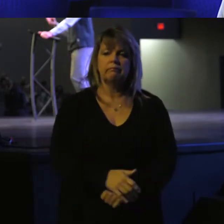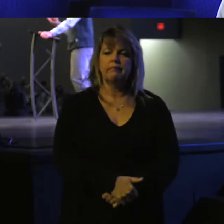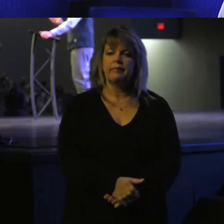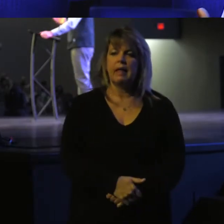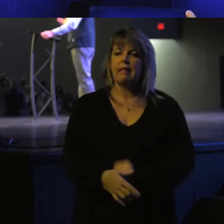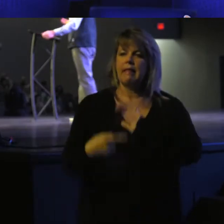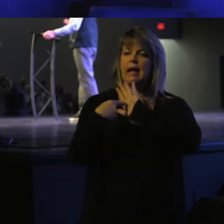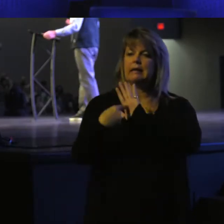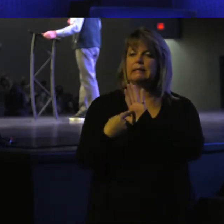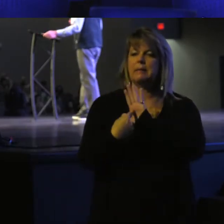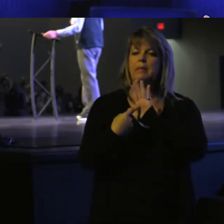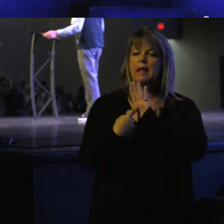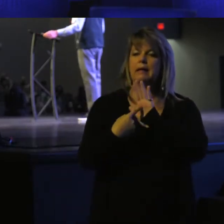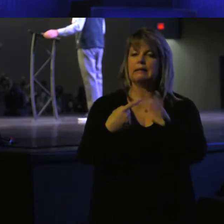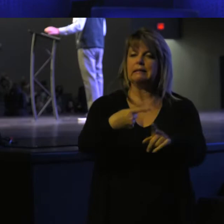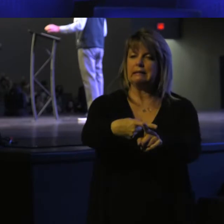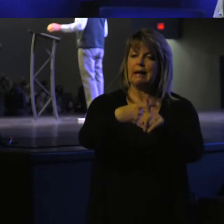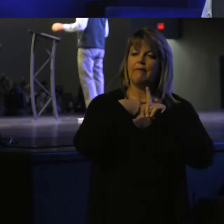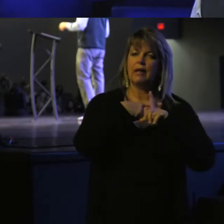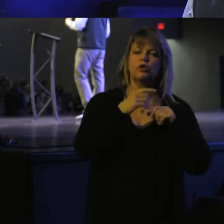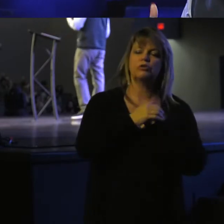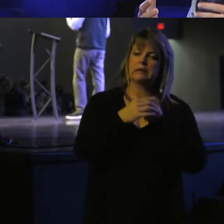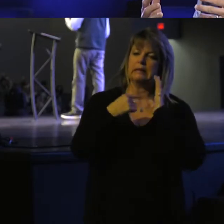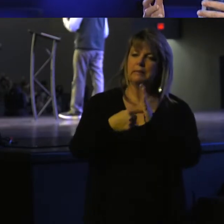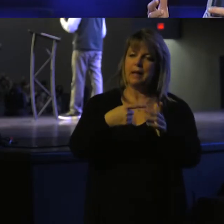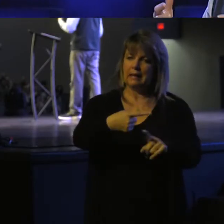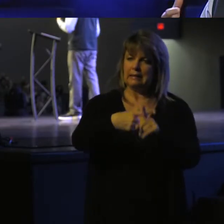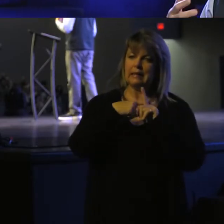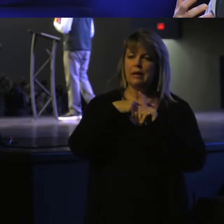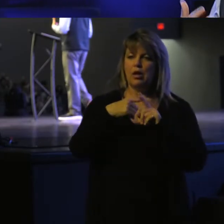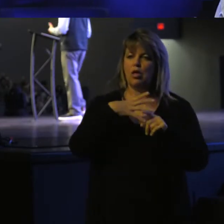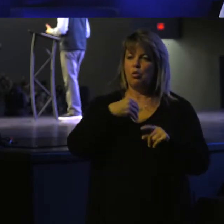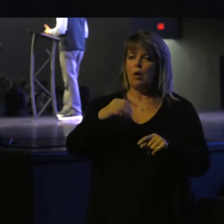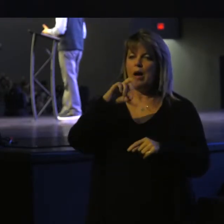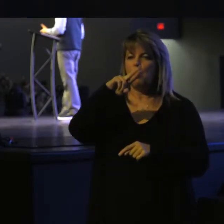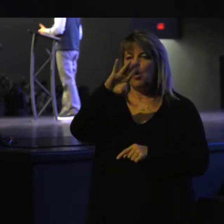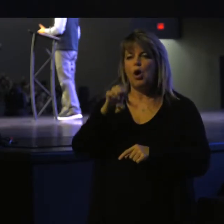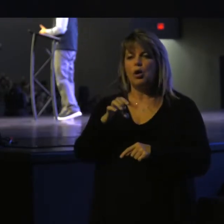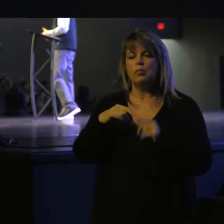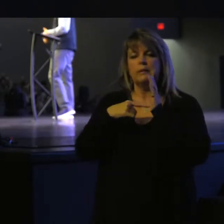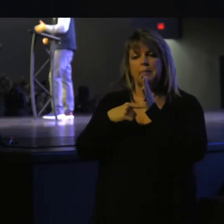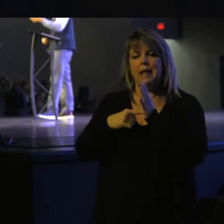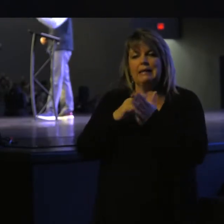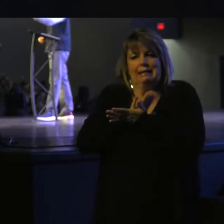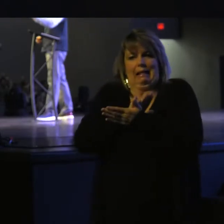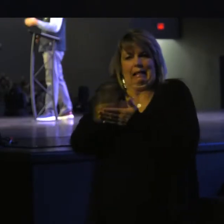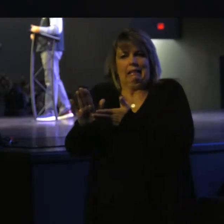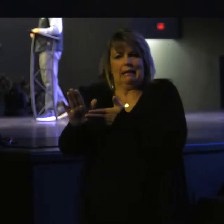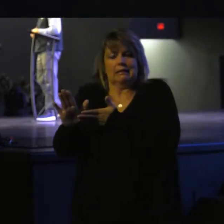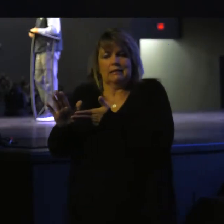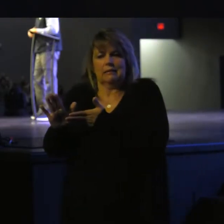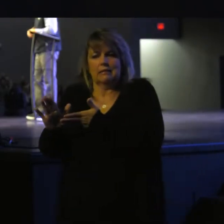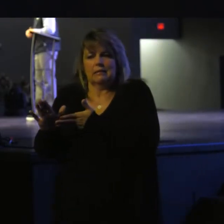That symbolizes salvation. The white robe symbolizes the cleansing. The Bible says that we're born dead in our trespasses and sin,